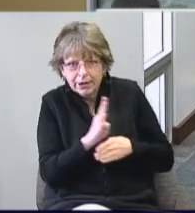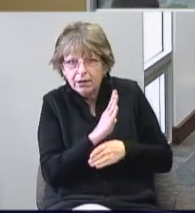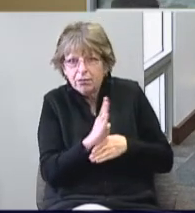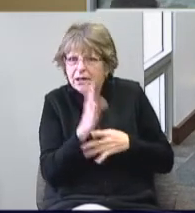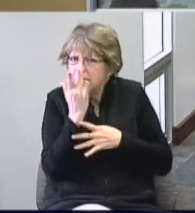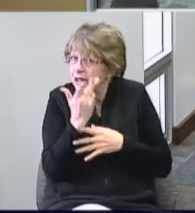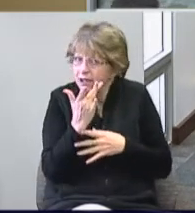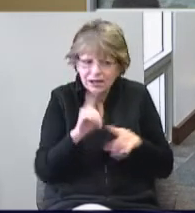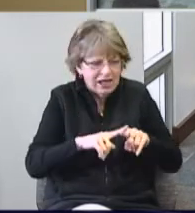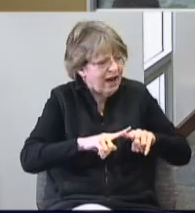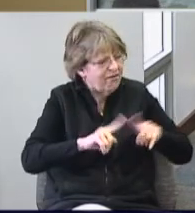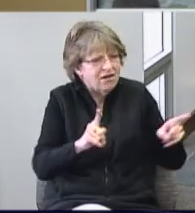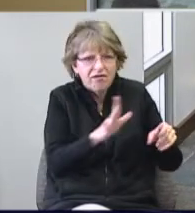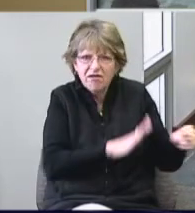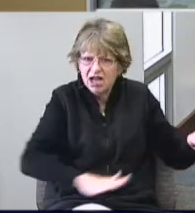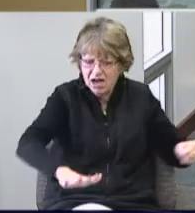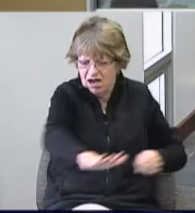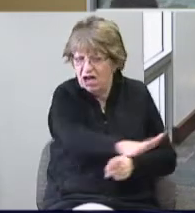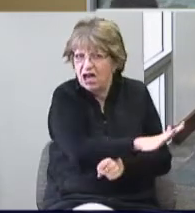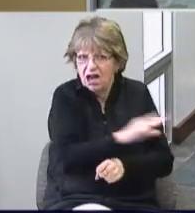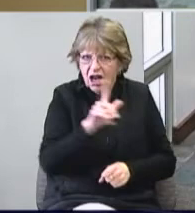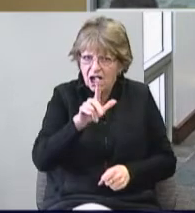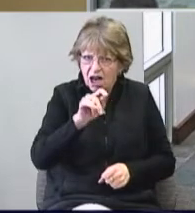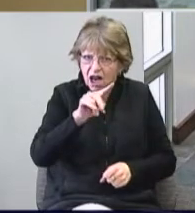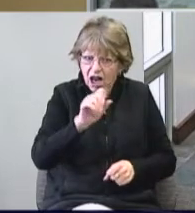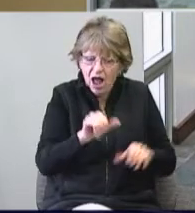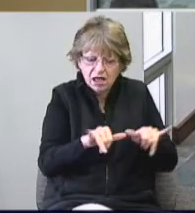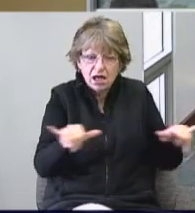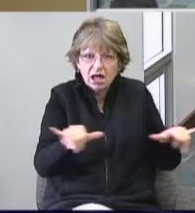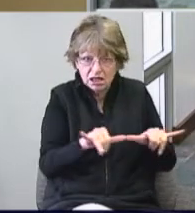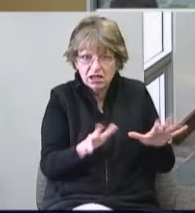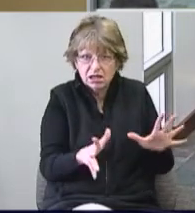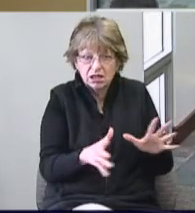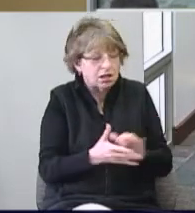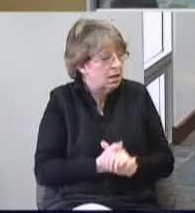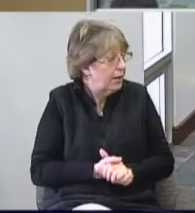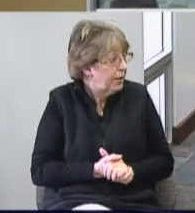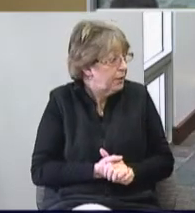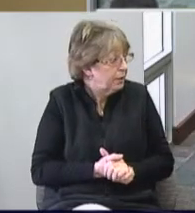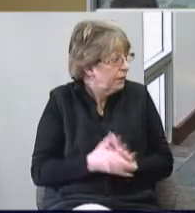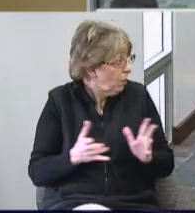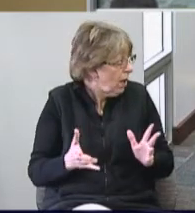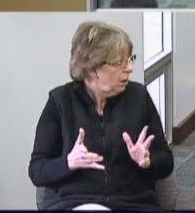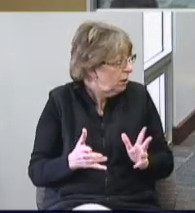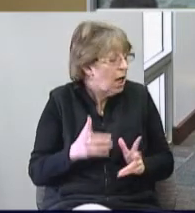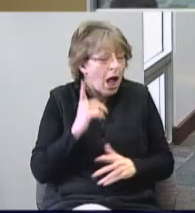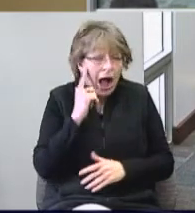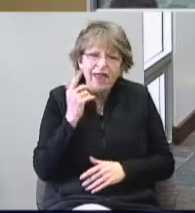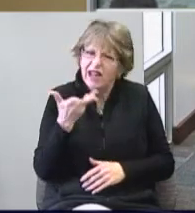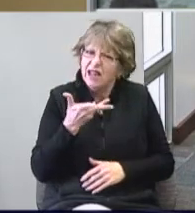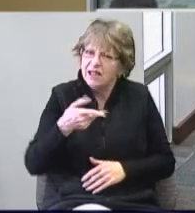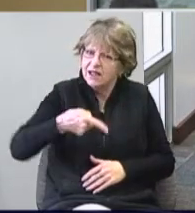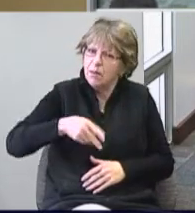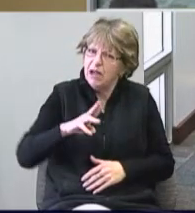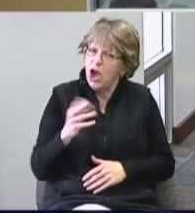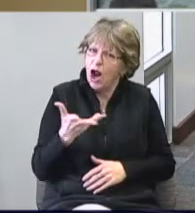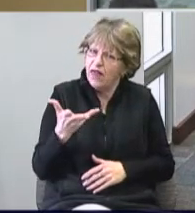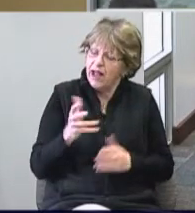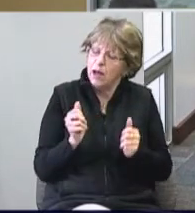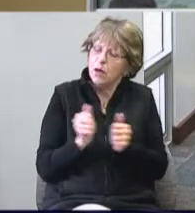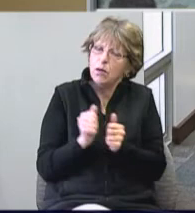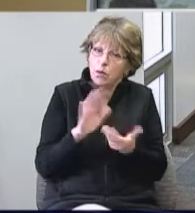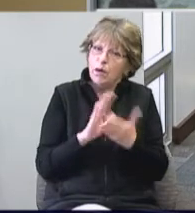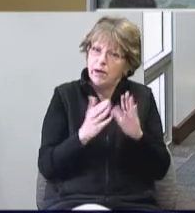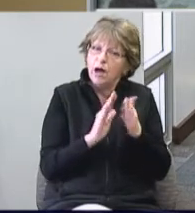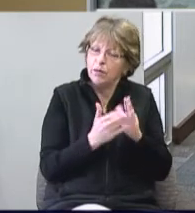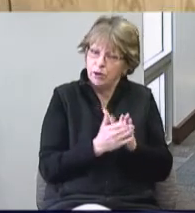would, footprints. right, they would. Okay. Well, it's We- kind of we- a PR thing, I believe, with the community, because this